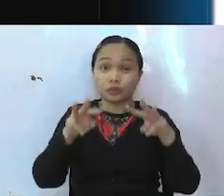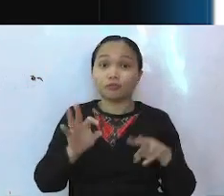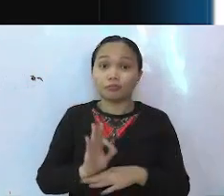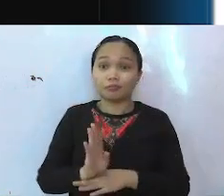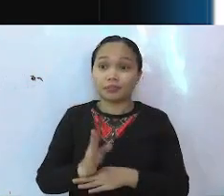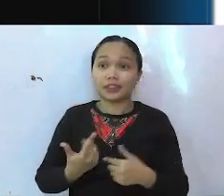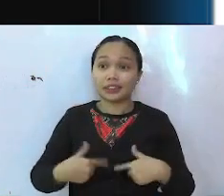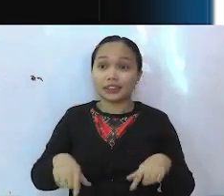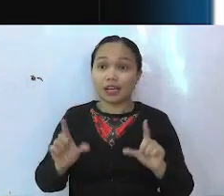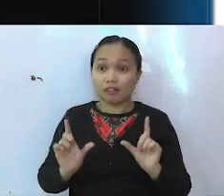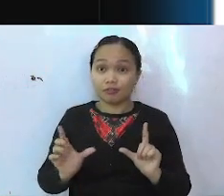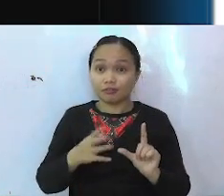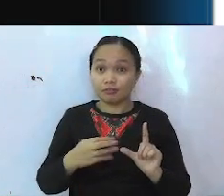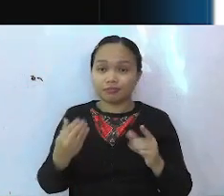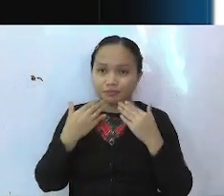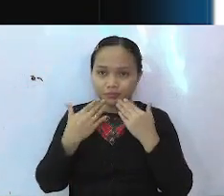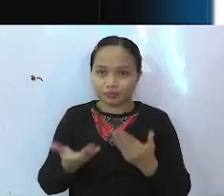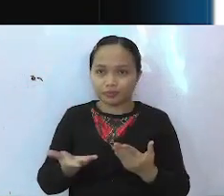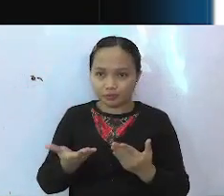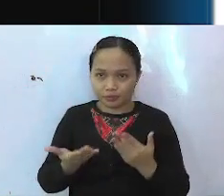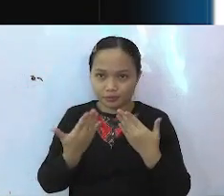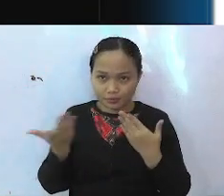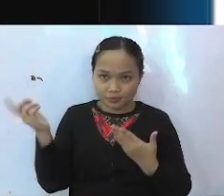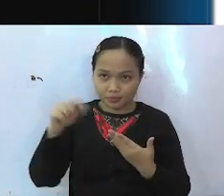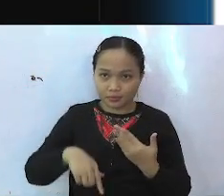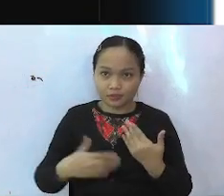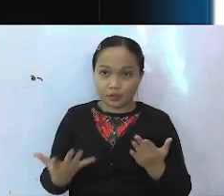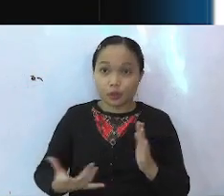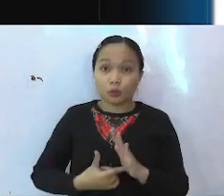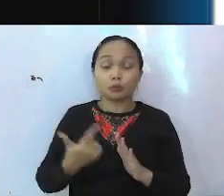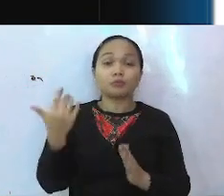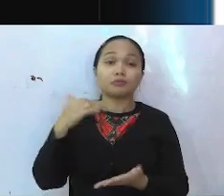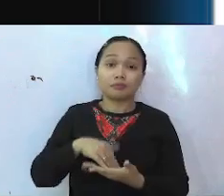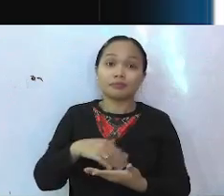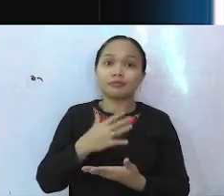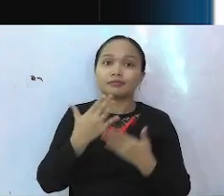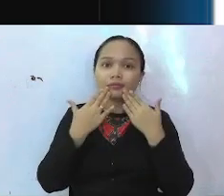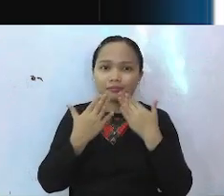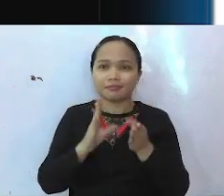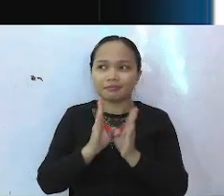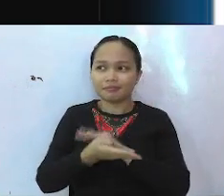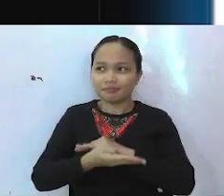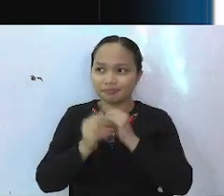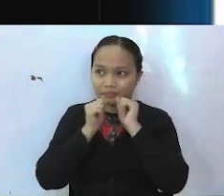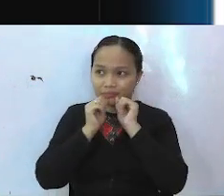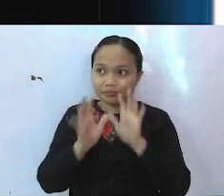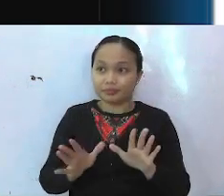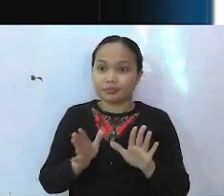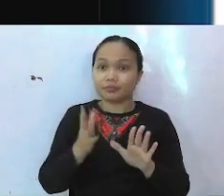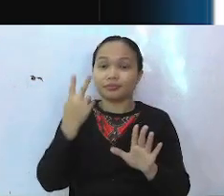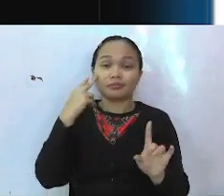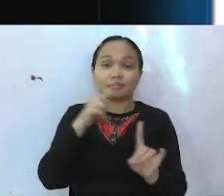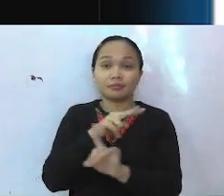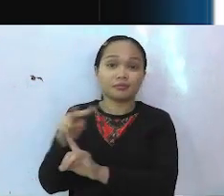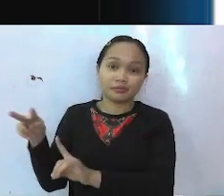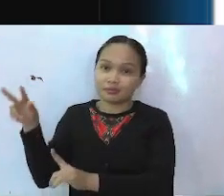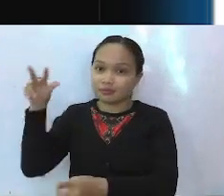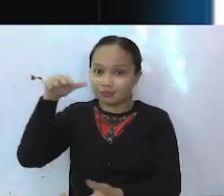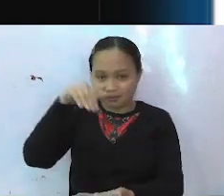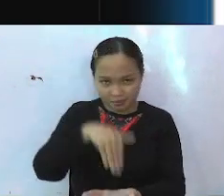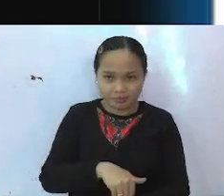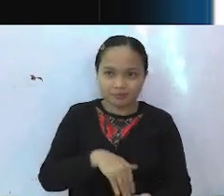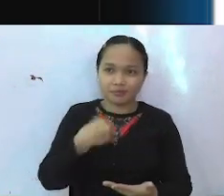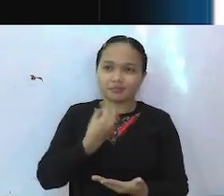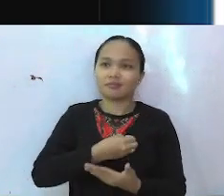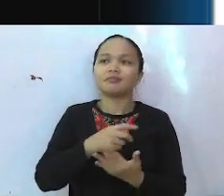Google Meet, thank you for being us once again. And again, this is a great blessing for us. All right? So see you all on our next episode. Amen. And we